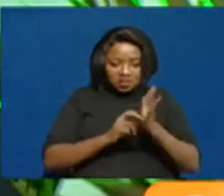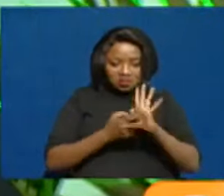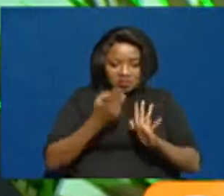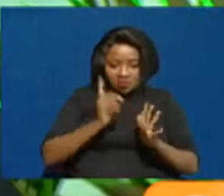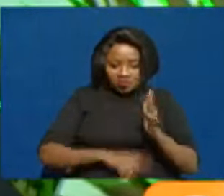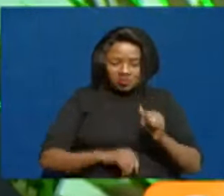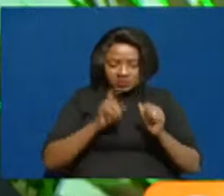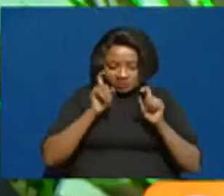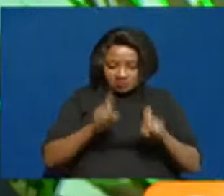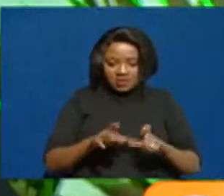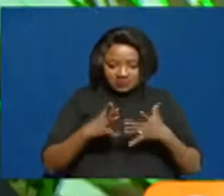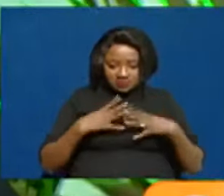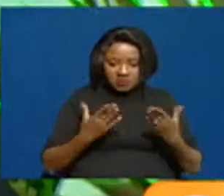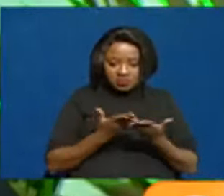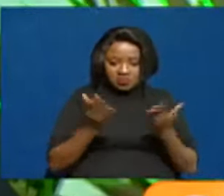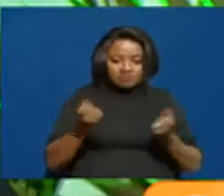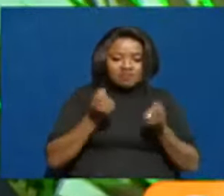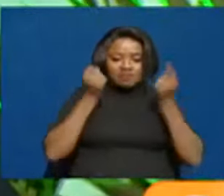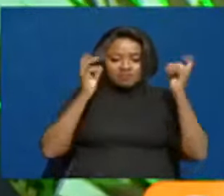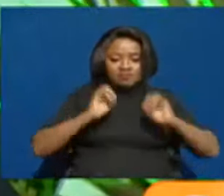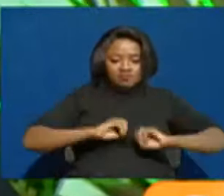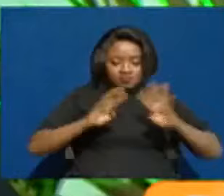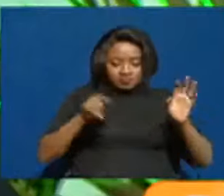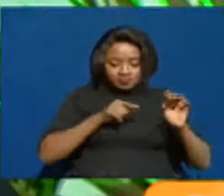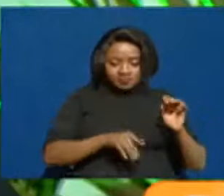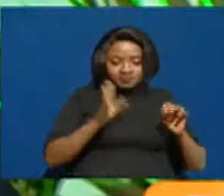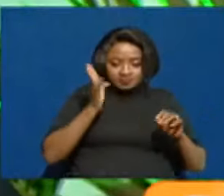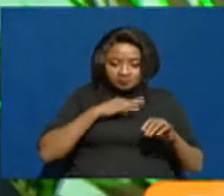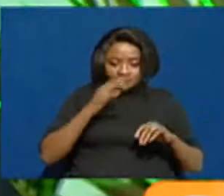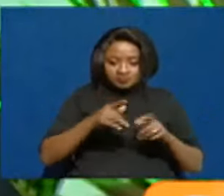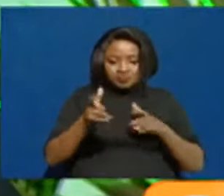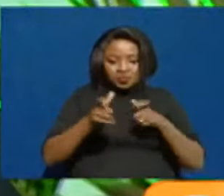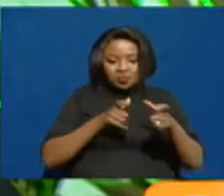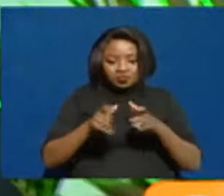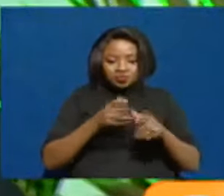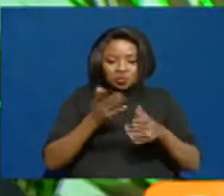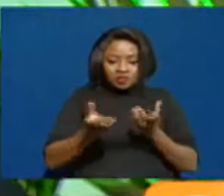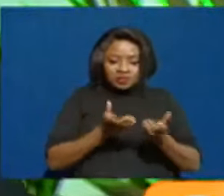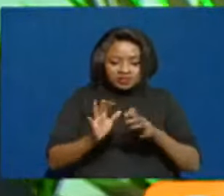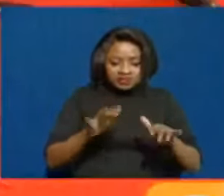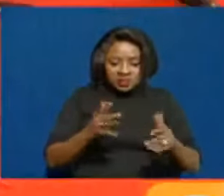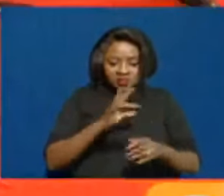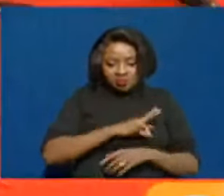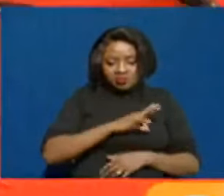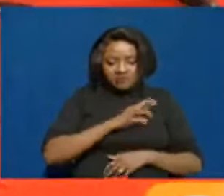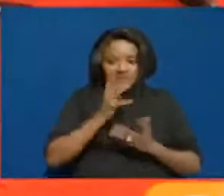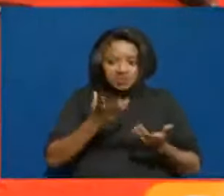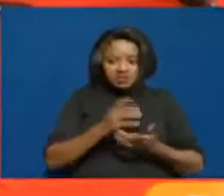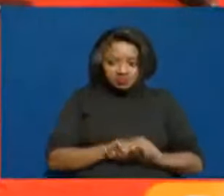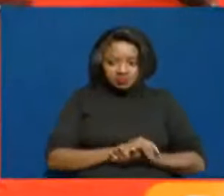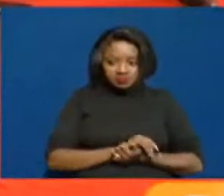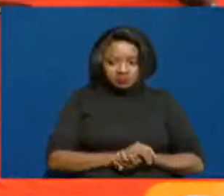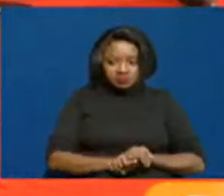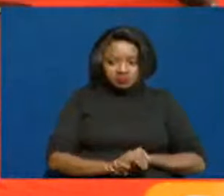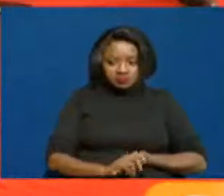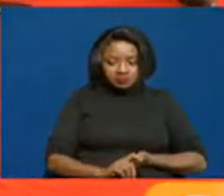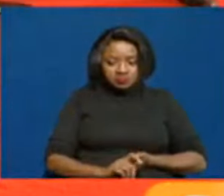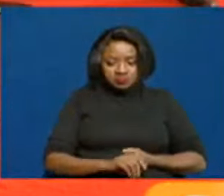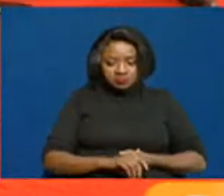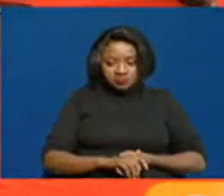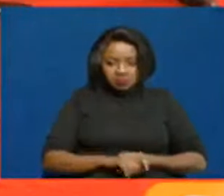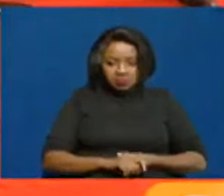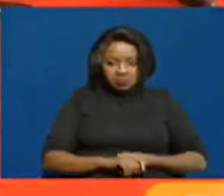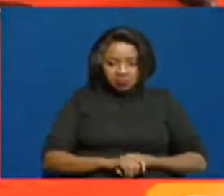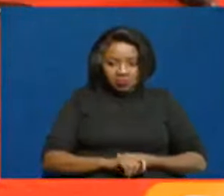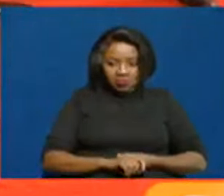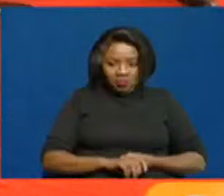understand the business in solid waste. Okay. We'll delve into that for a bit, but let me bring in Solomon first on this.